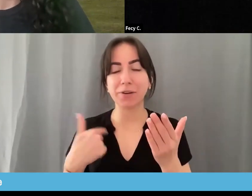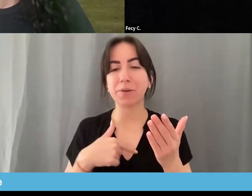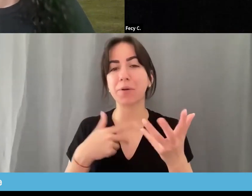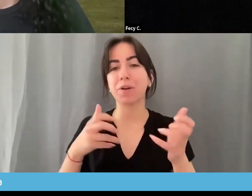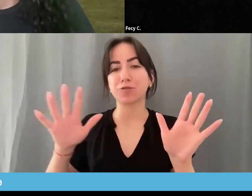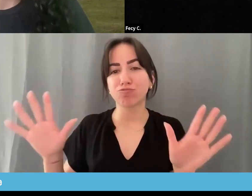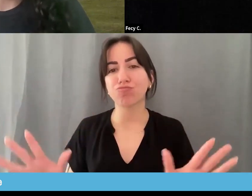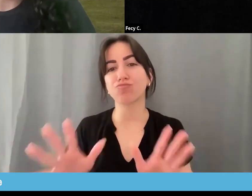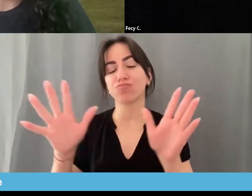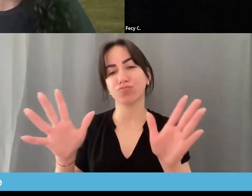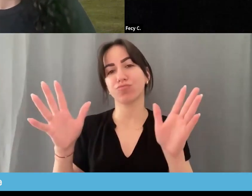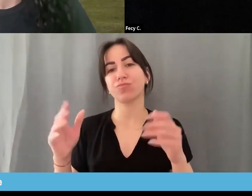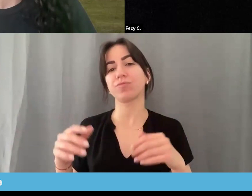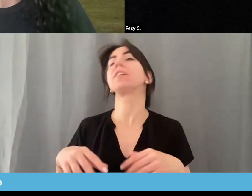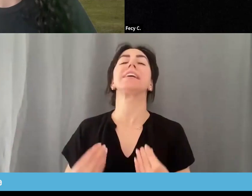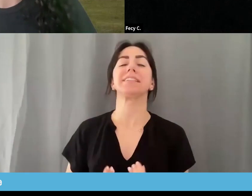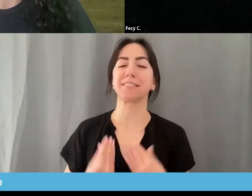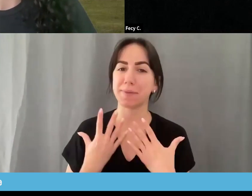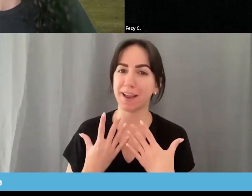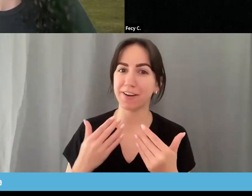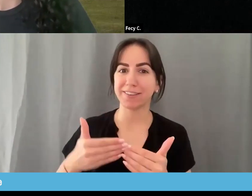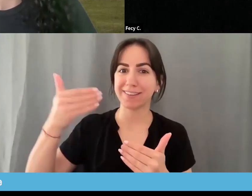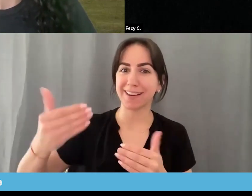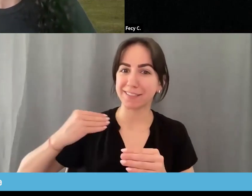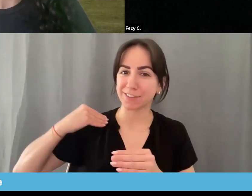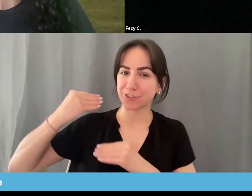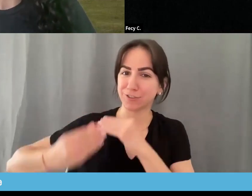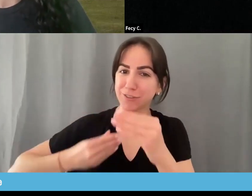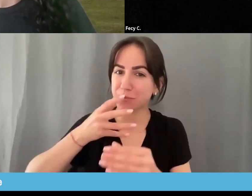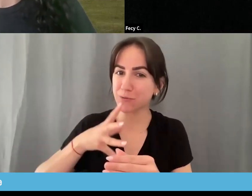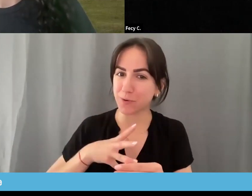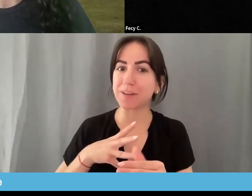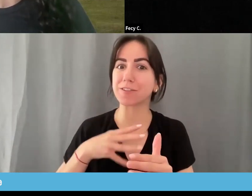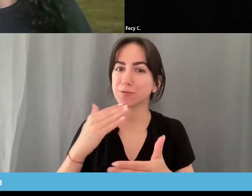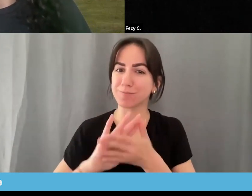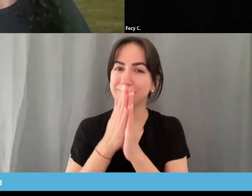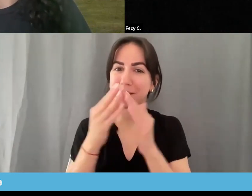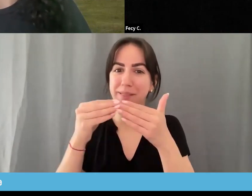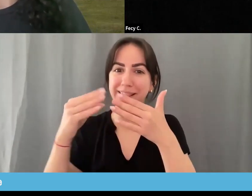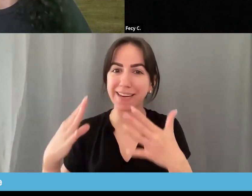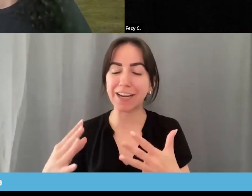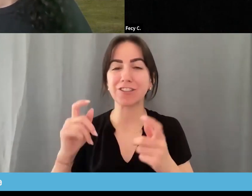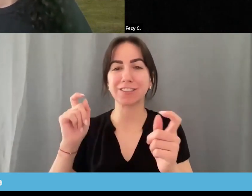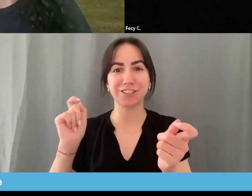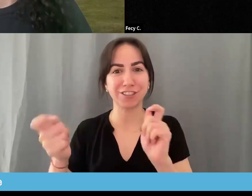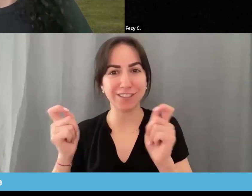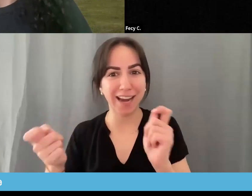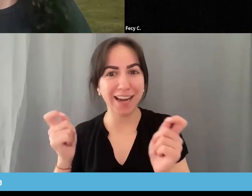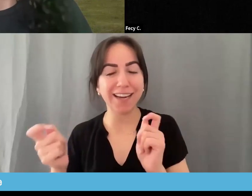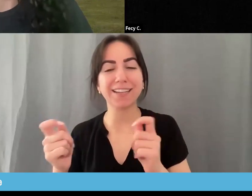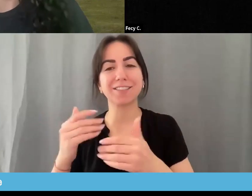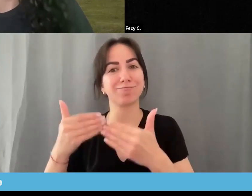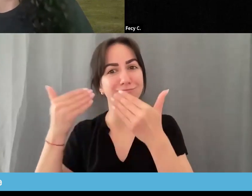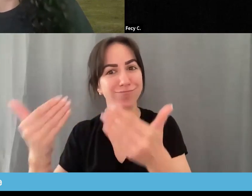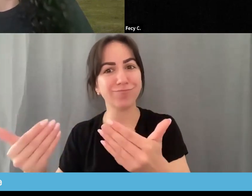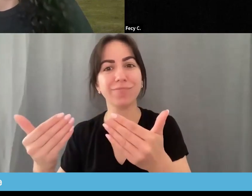inspire and encourage the next generation of women to be leaders and change makers and make an